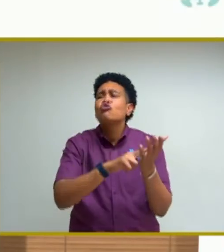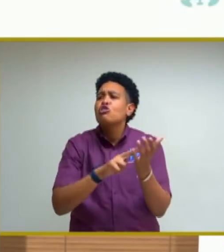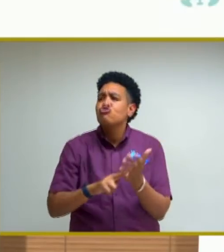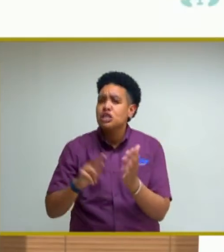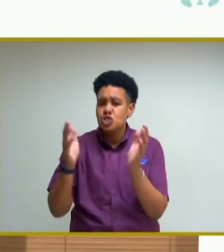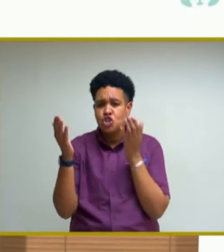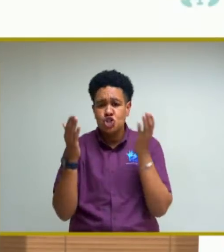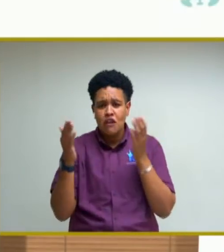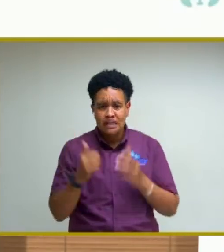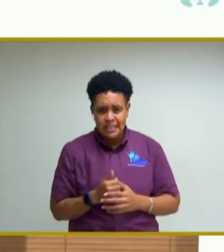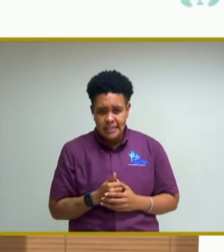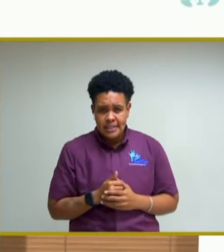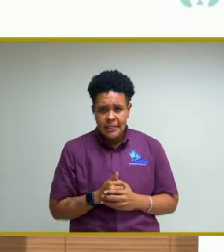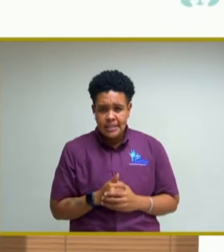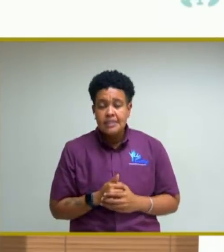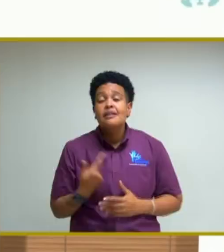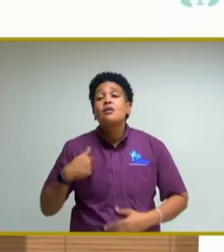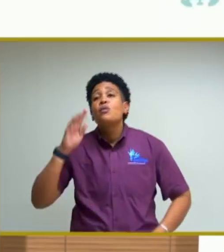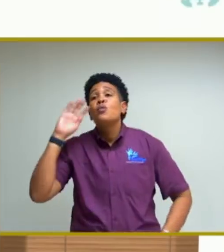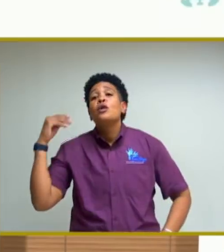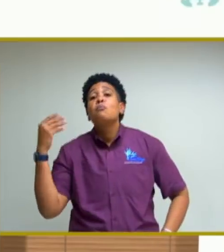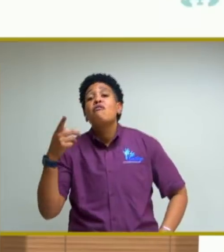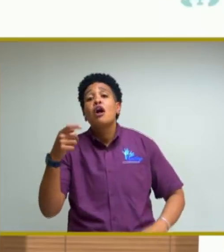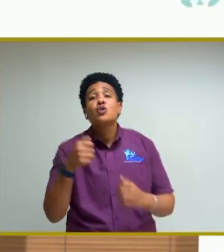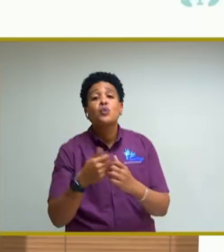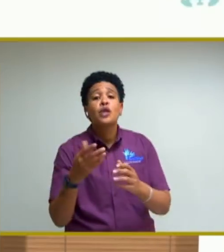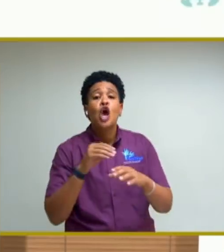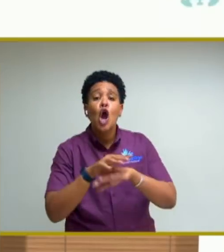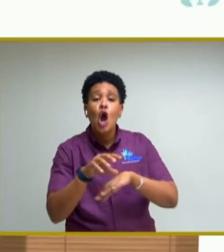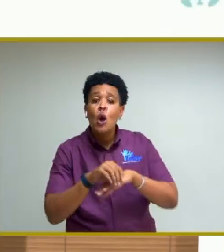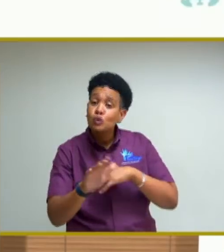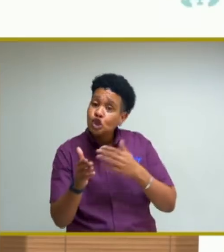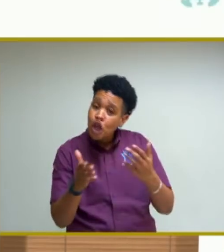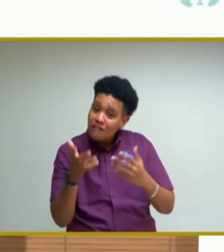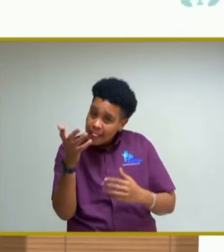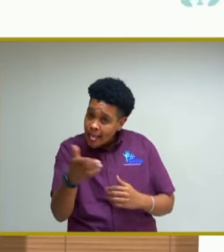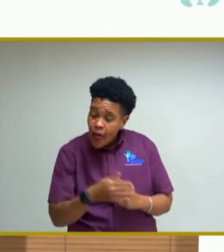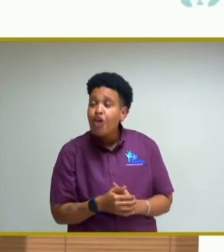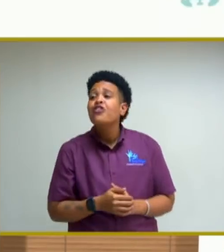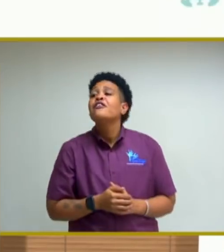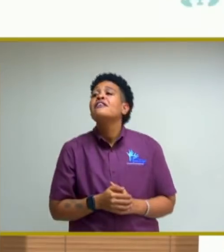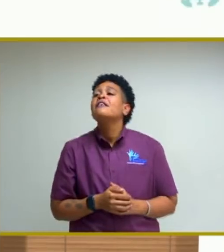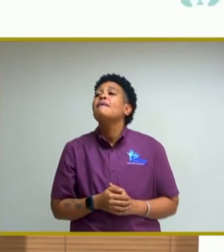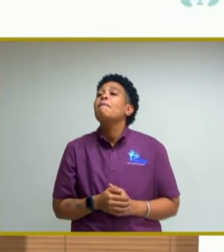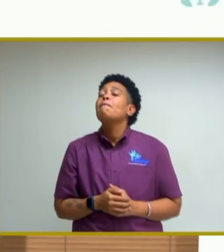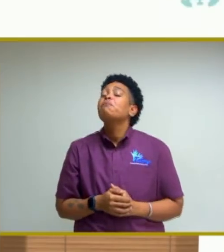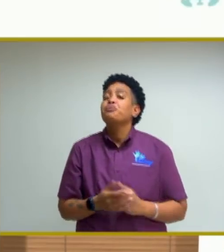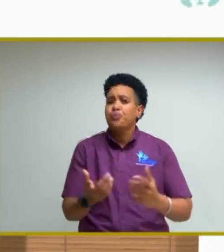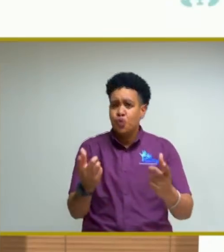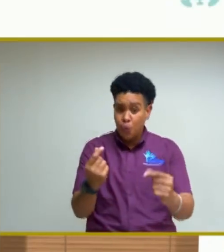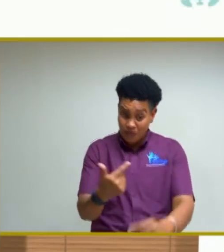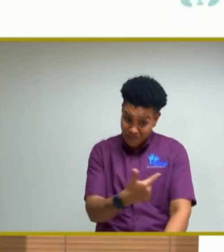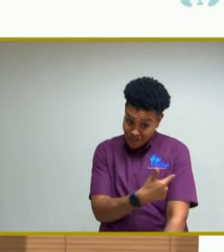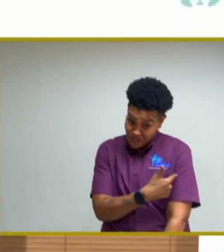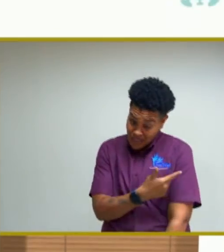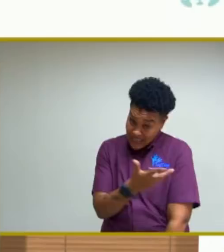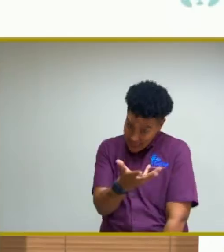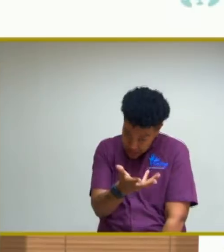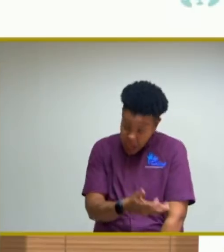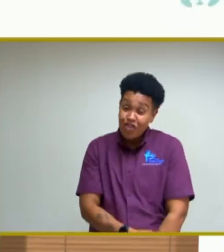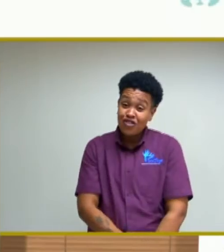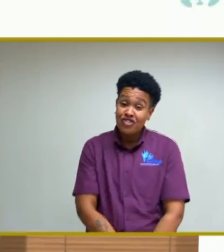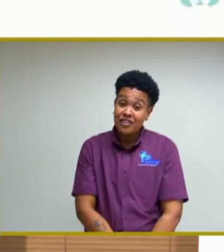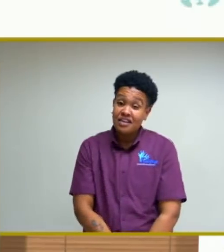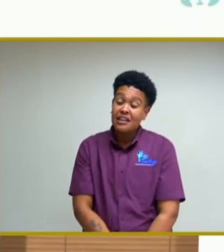registration services. We'll provide you with your counseling services. We'll do the vaccine